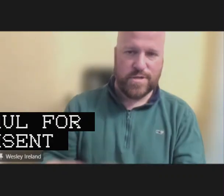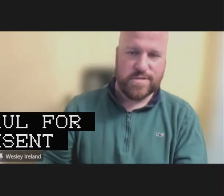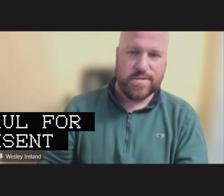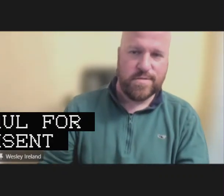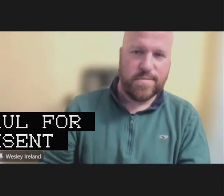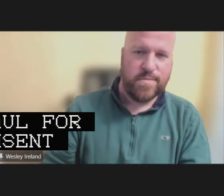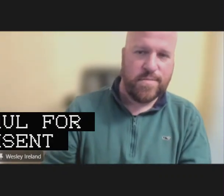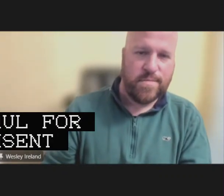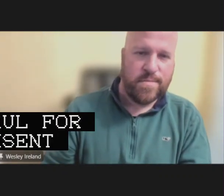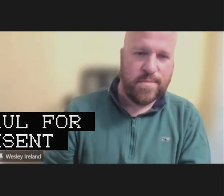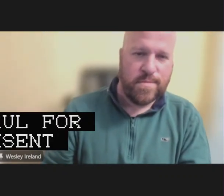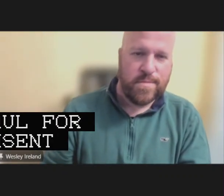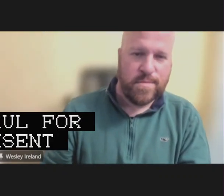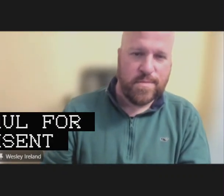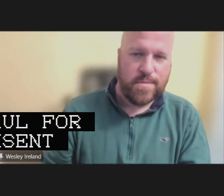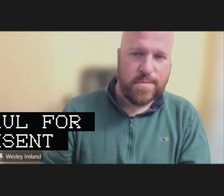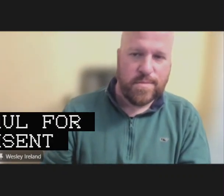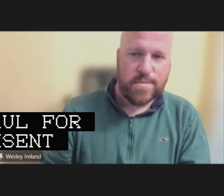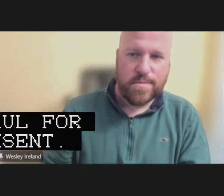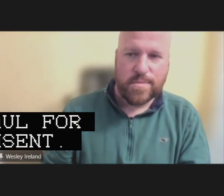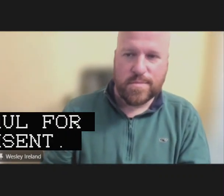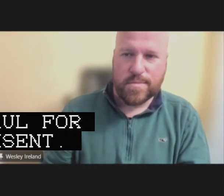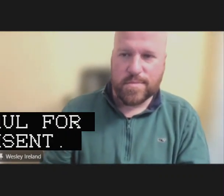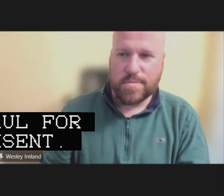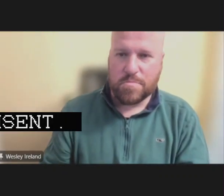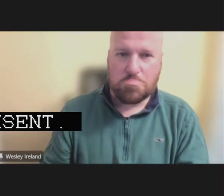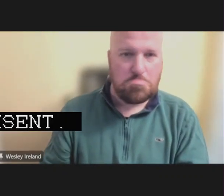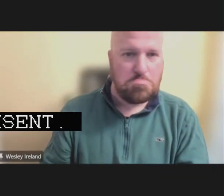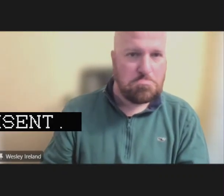Okay, are there any opposed?